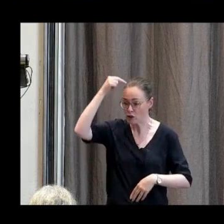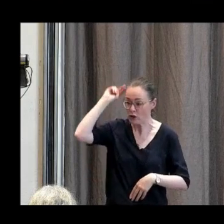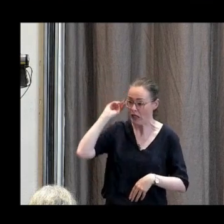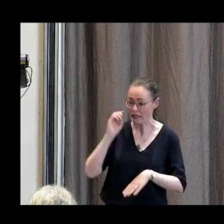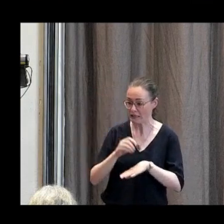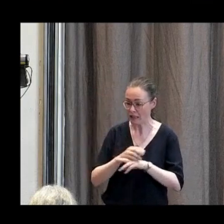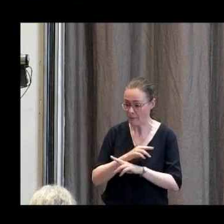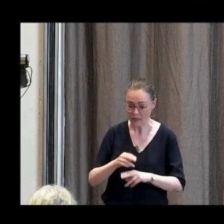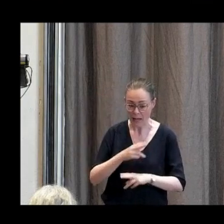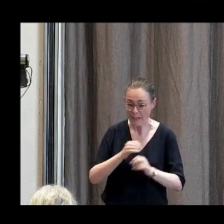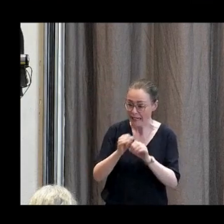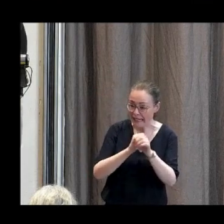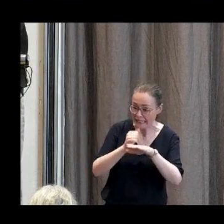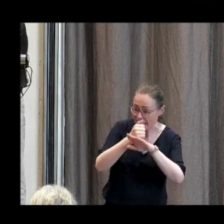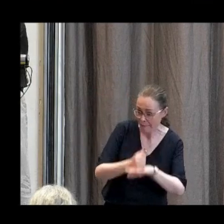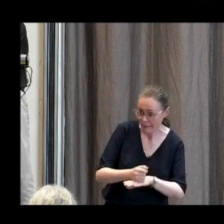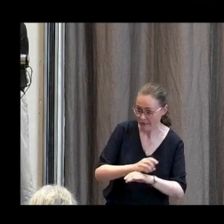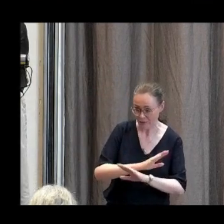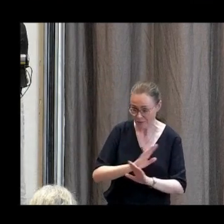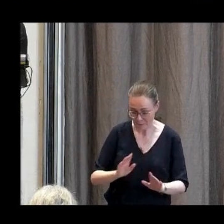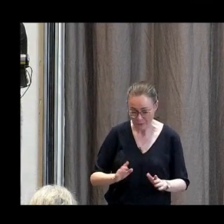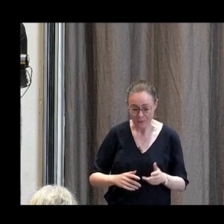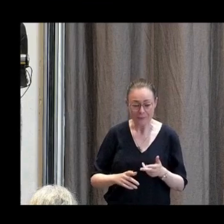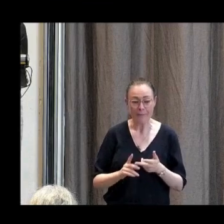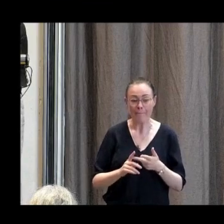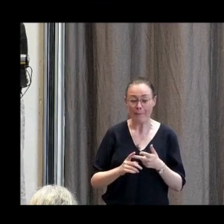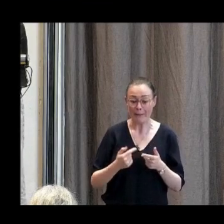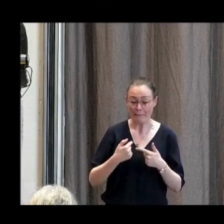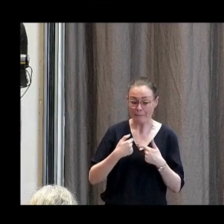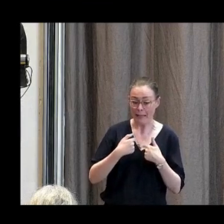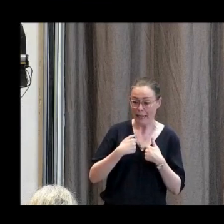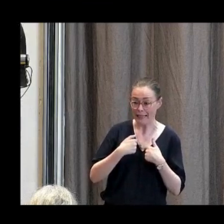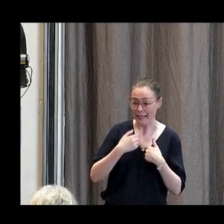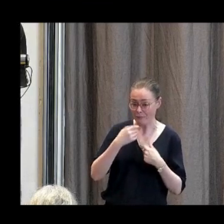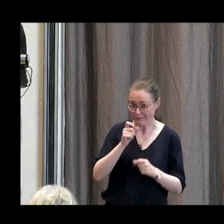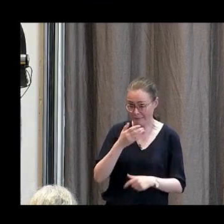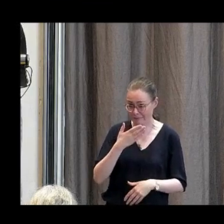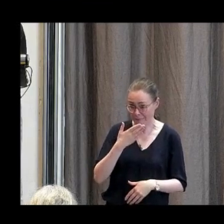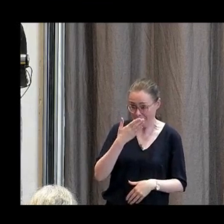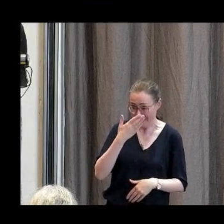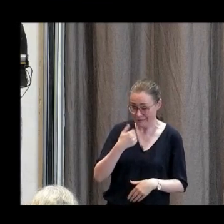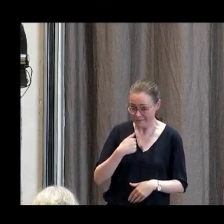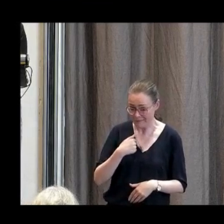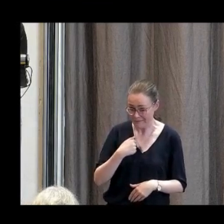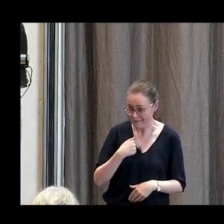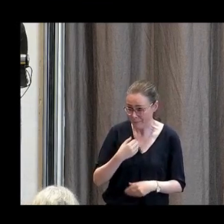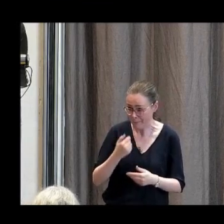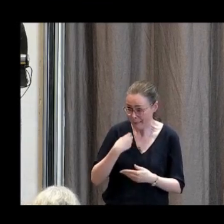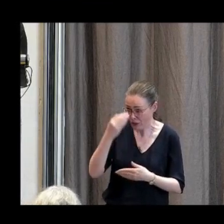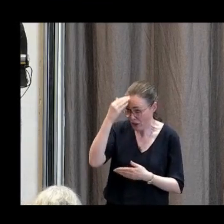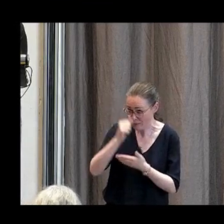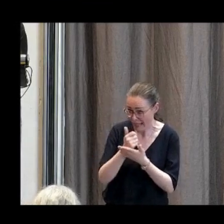neurologist. I'm not clinically based, and I actually know embarrassingly little about